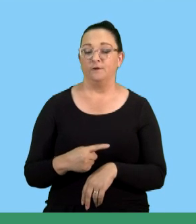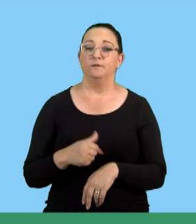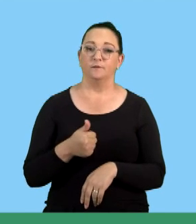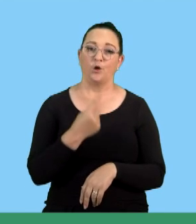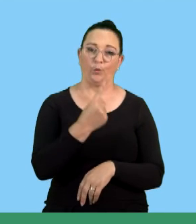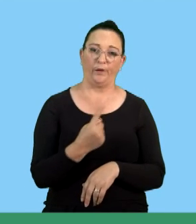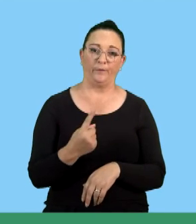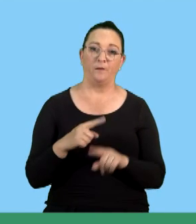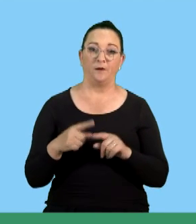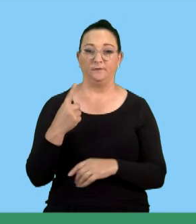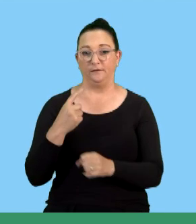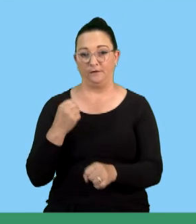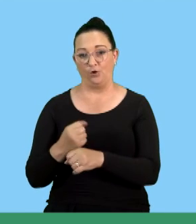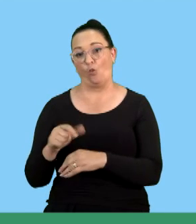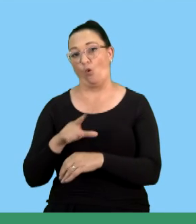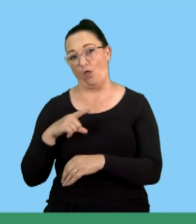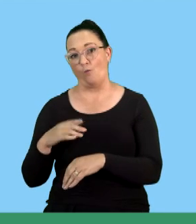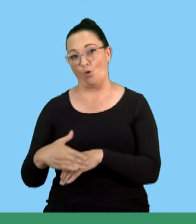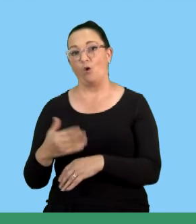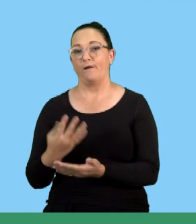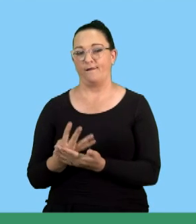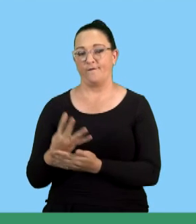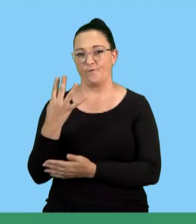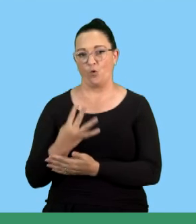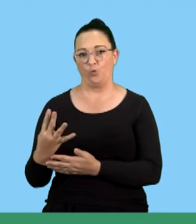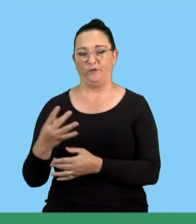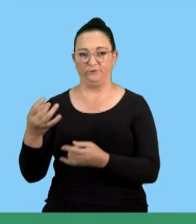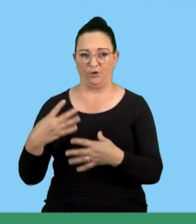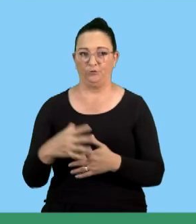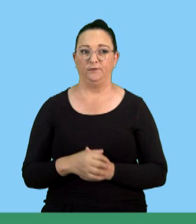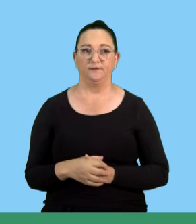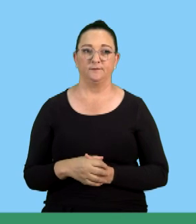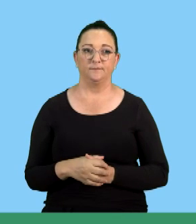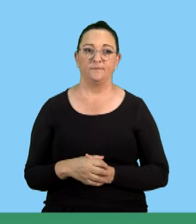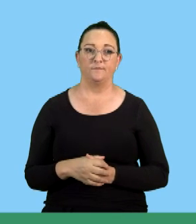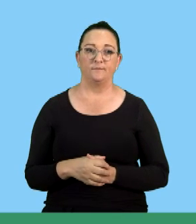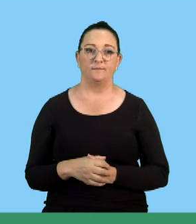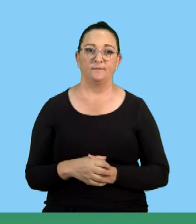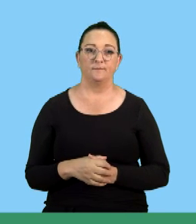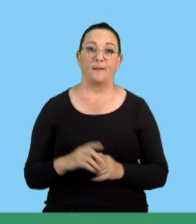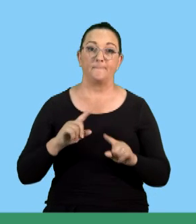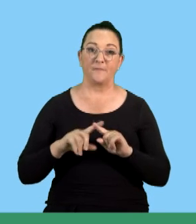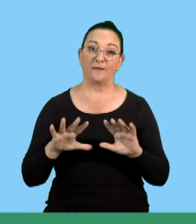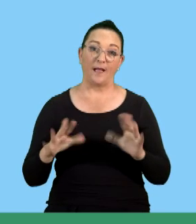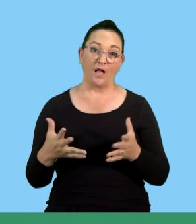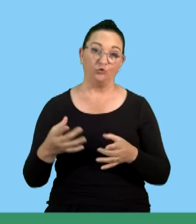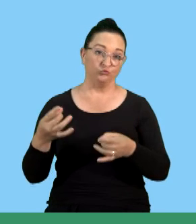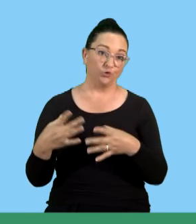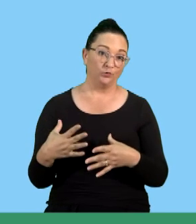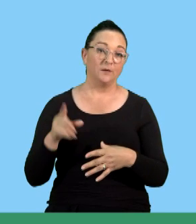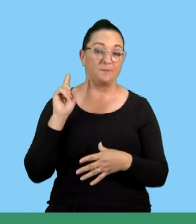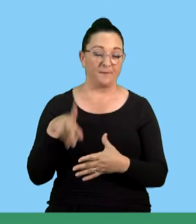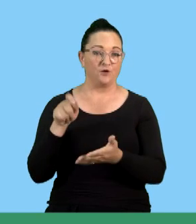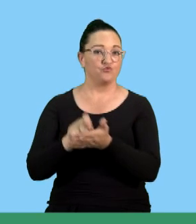it's a year or longer, then it's 4 weeks that needs to be done. The employee must be given a notice in